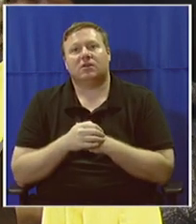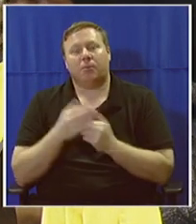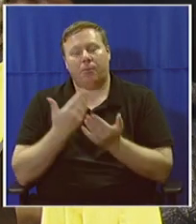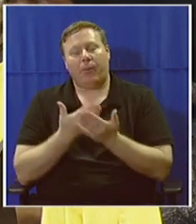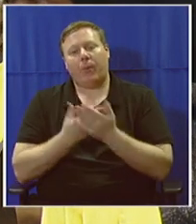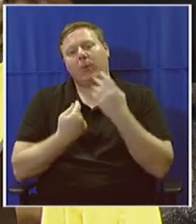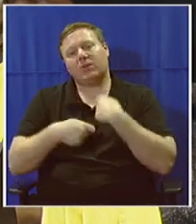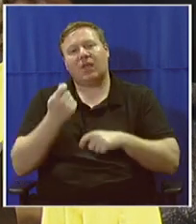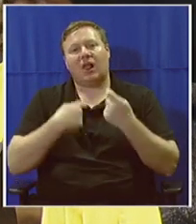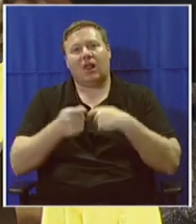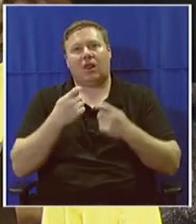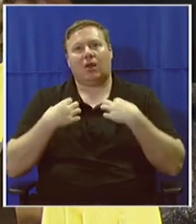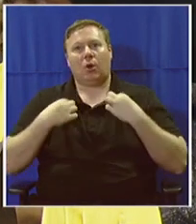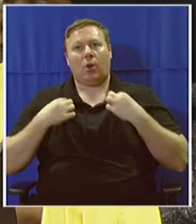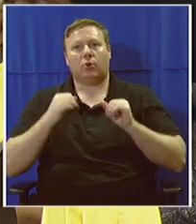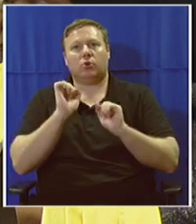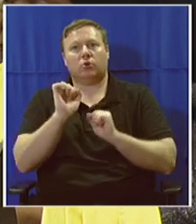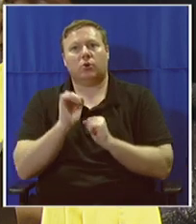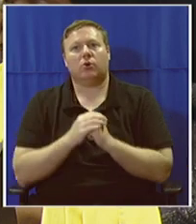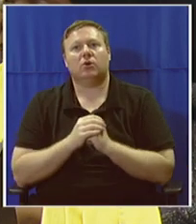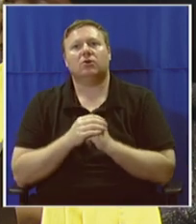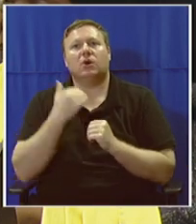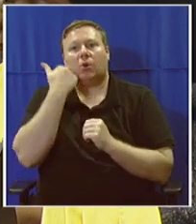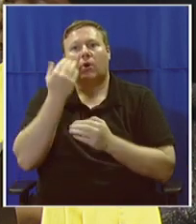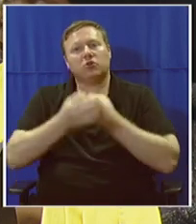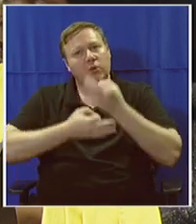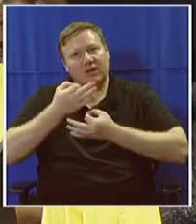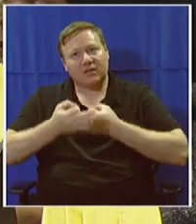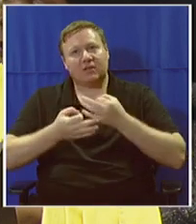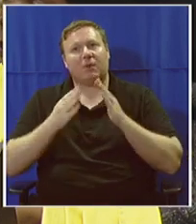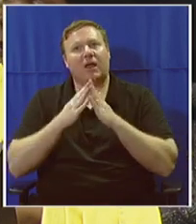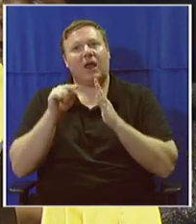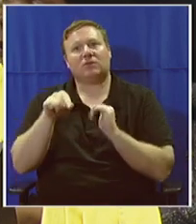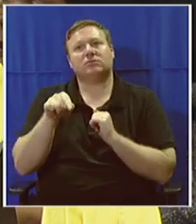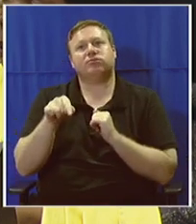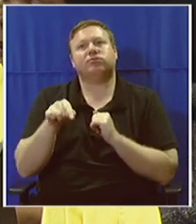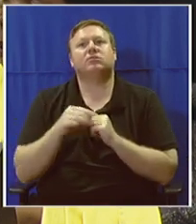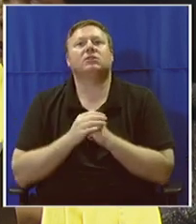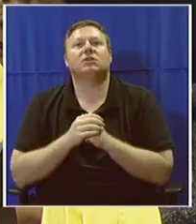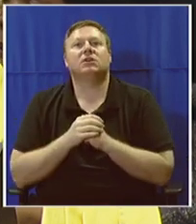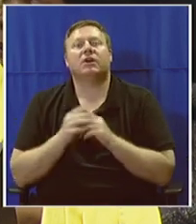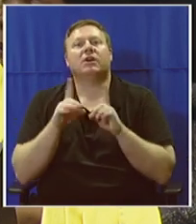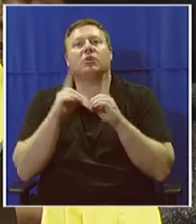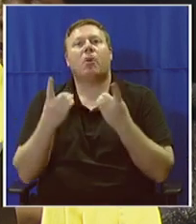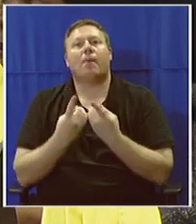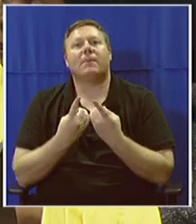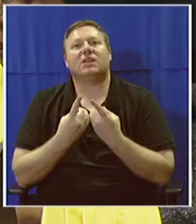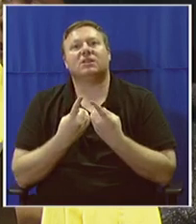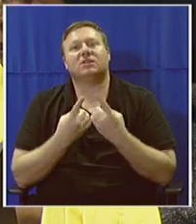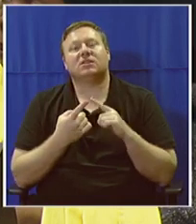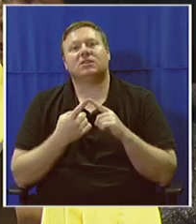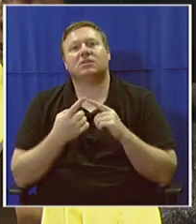kodwa ukucacisela le ndlu into yokokuba isebe eli losomabhizinisi